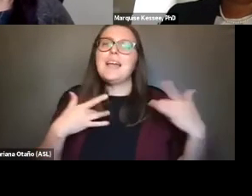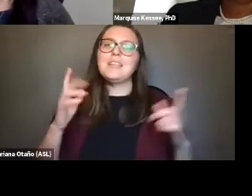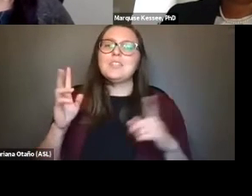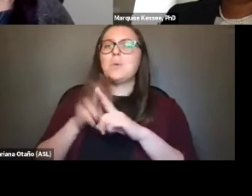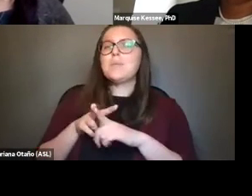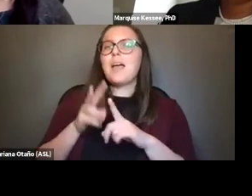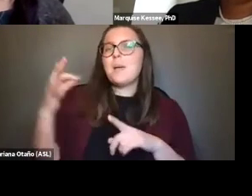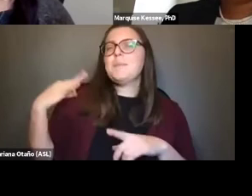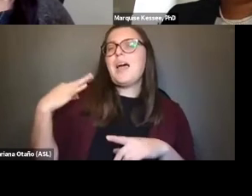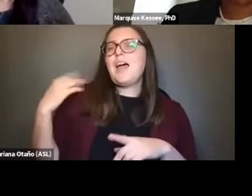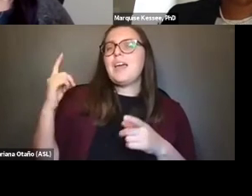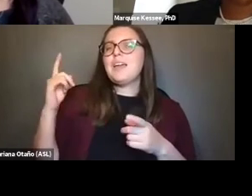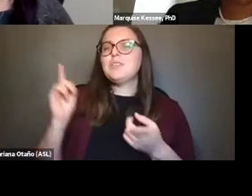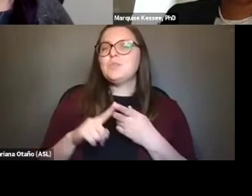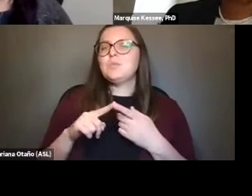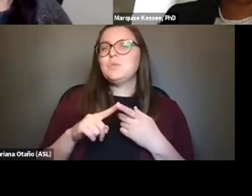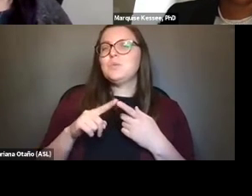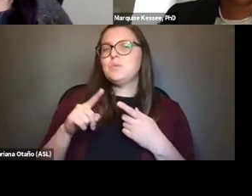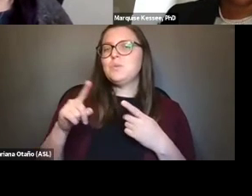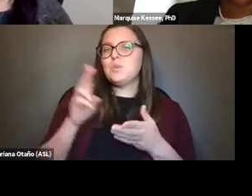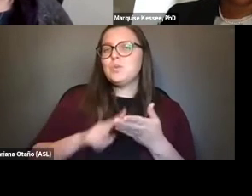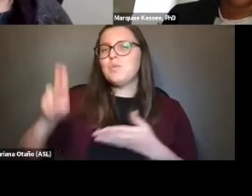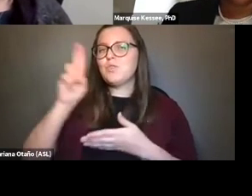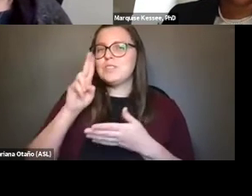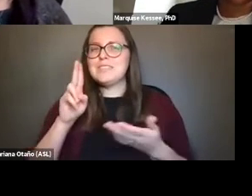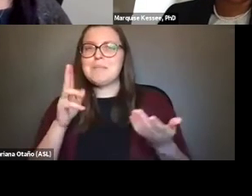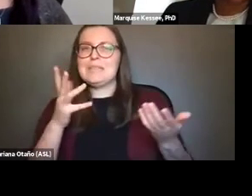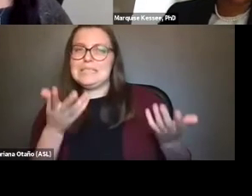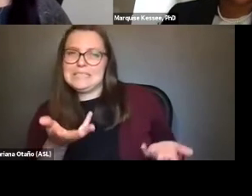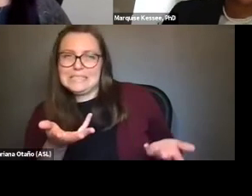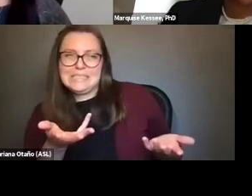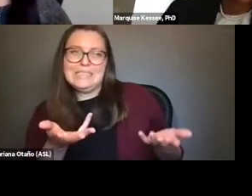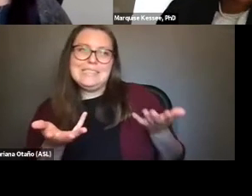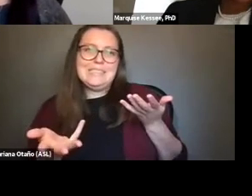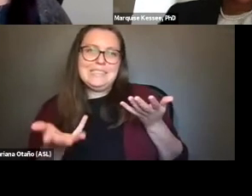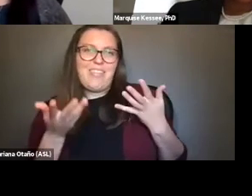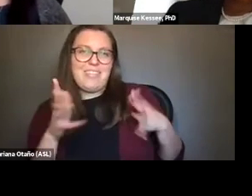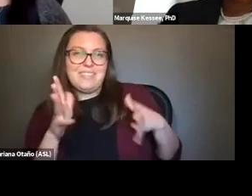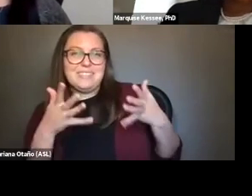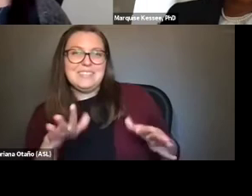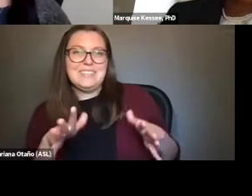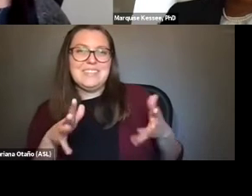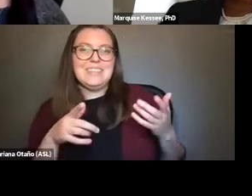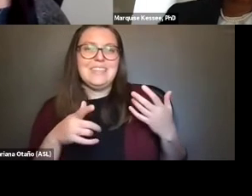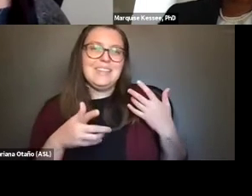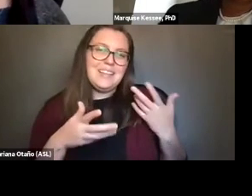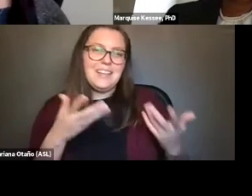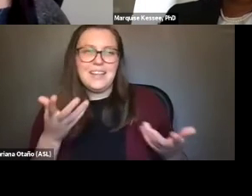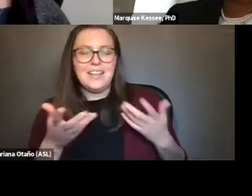like, yeah, not quite the school that you are applying to. So you may want to make